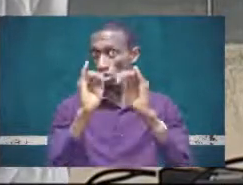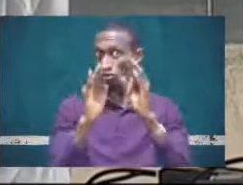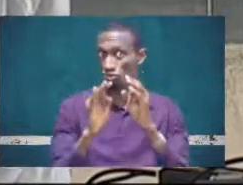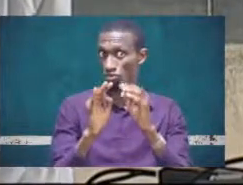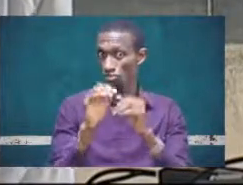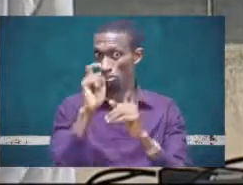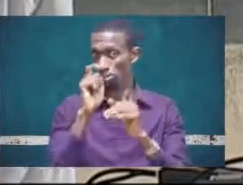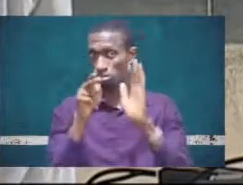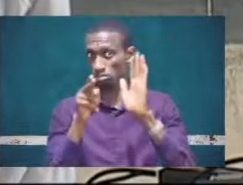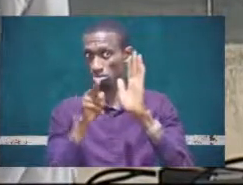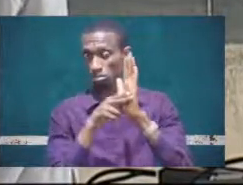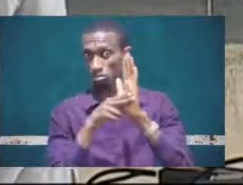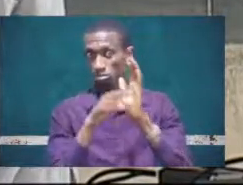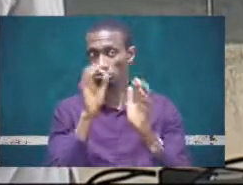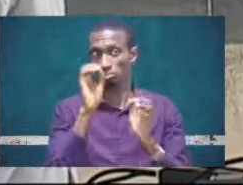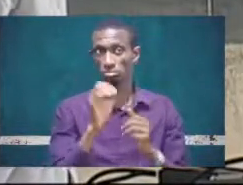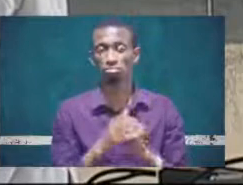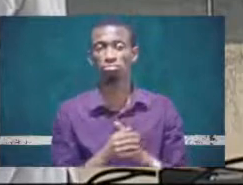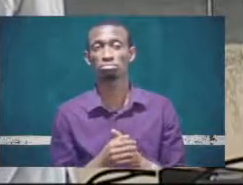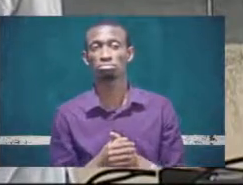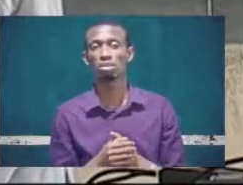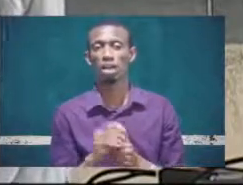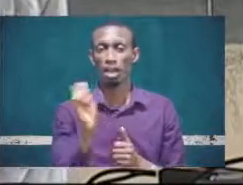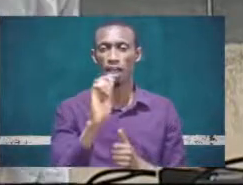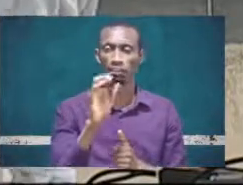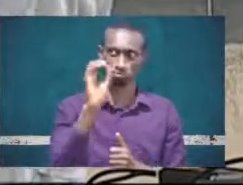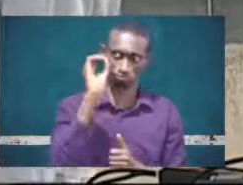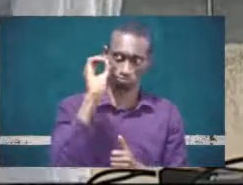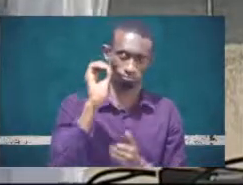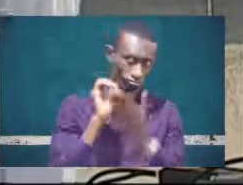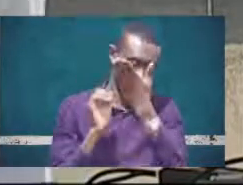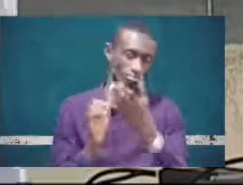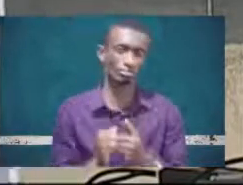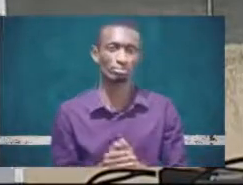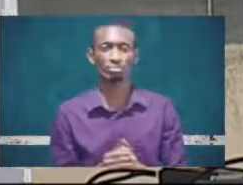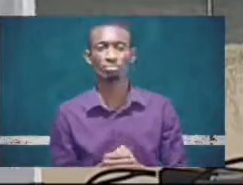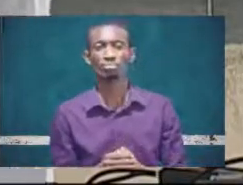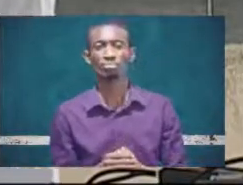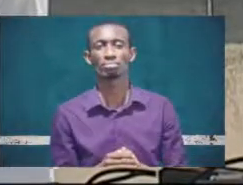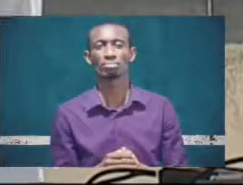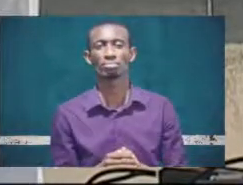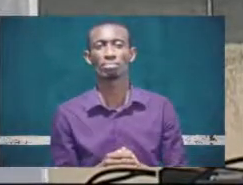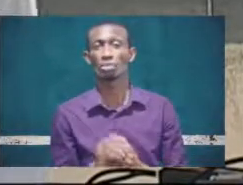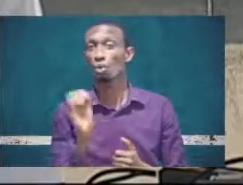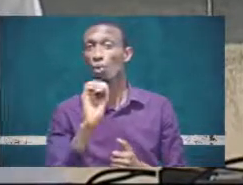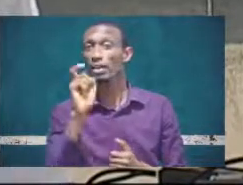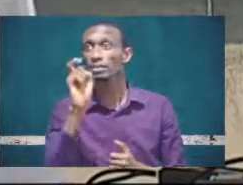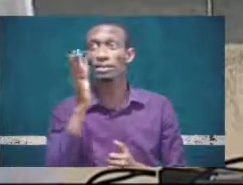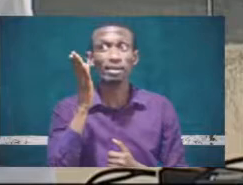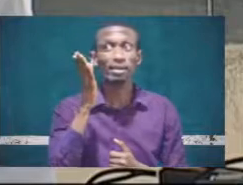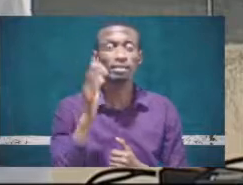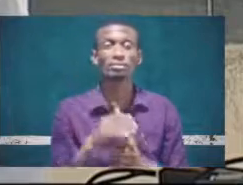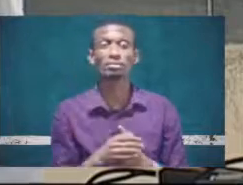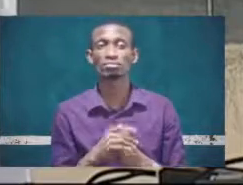0, we have 0. You can verify. Putting 0, x, replace x